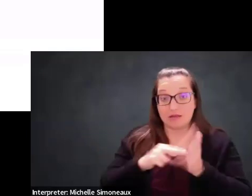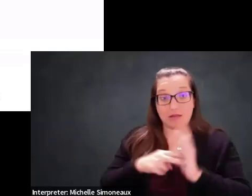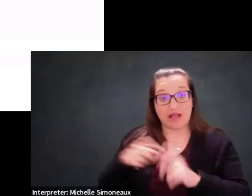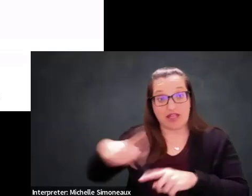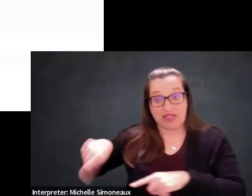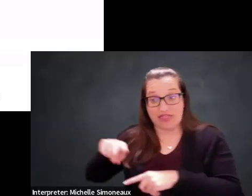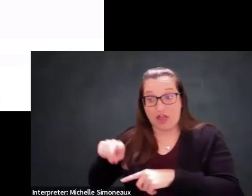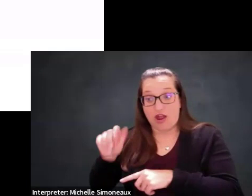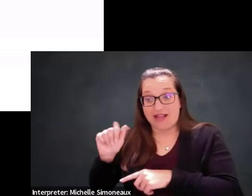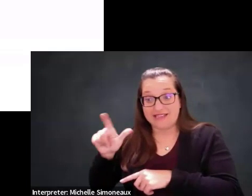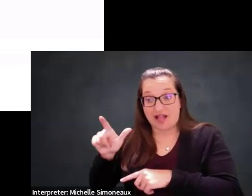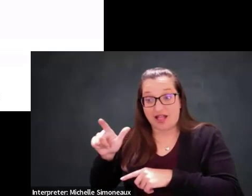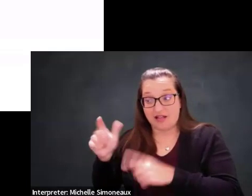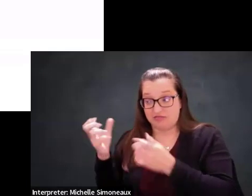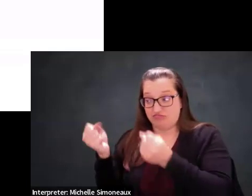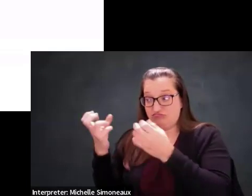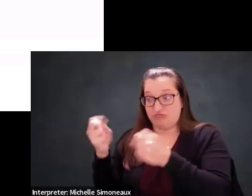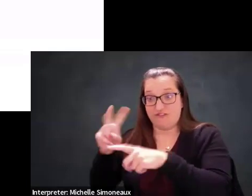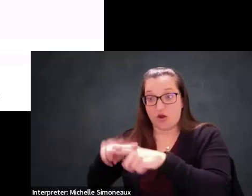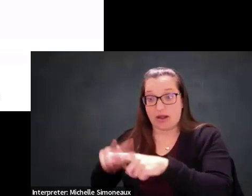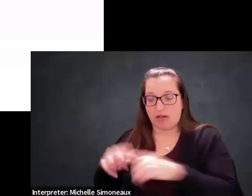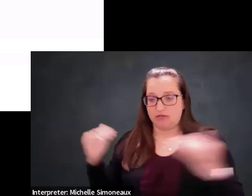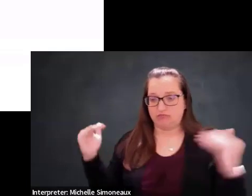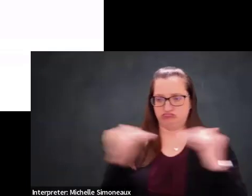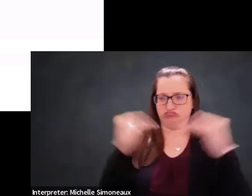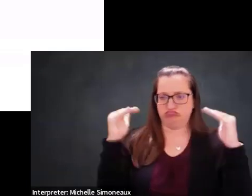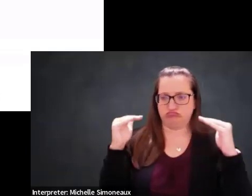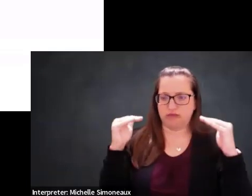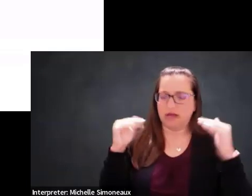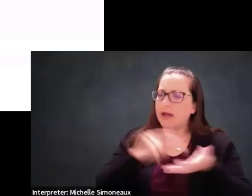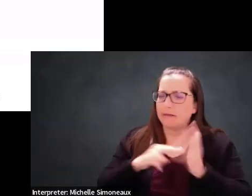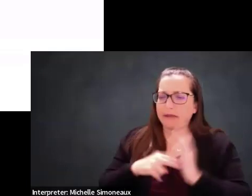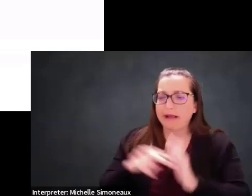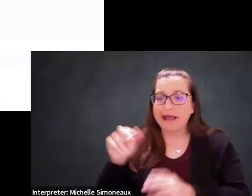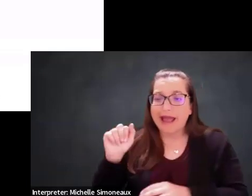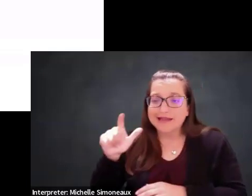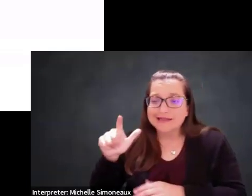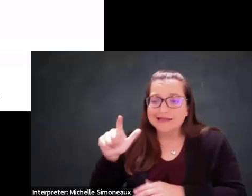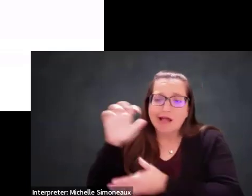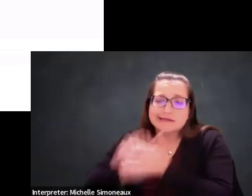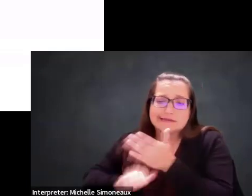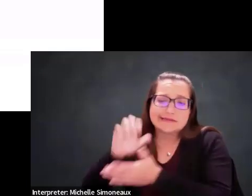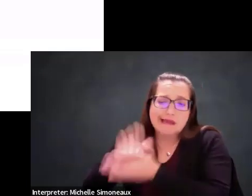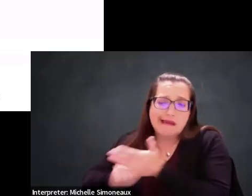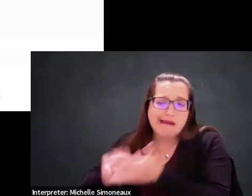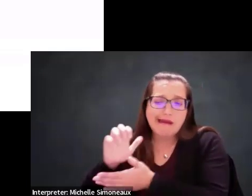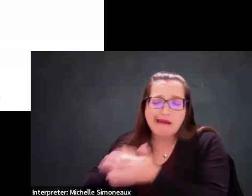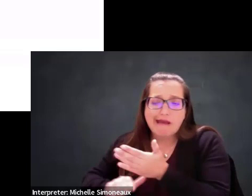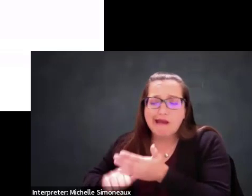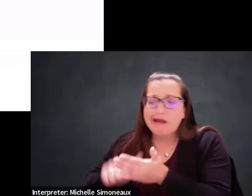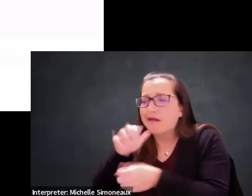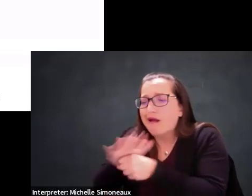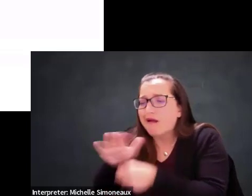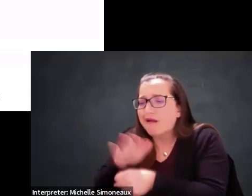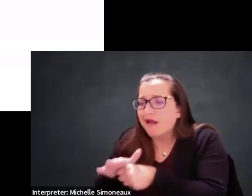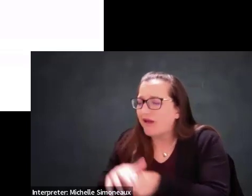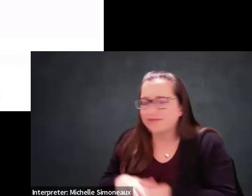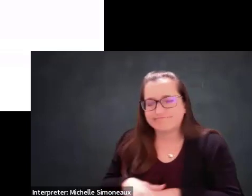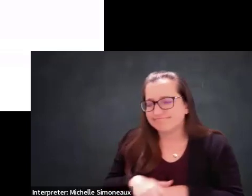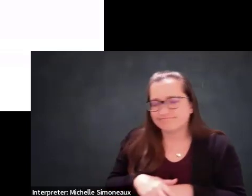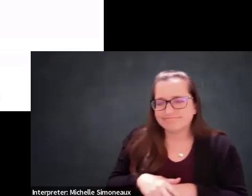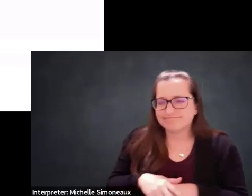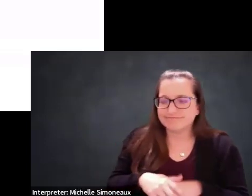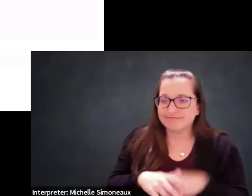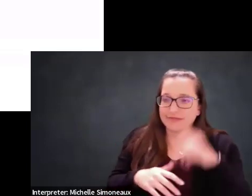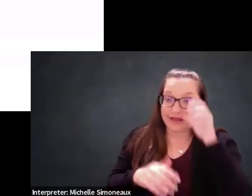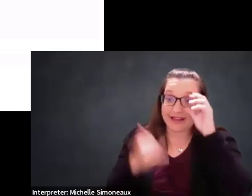with hearing children, that there is nothing that ASL is taking away that it's not, you know, if I have my child be speaking, I mean,